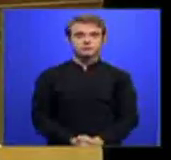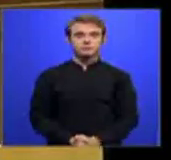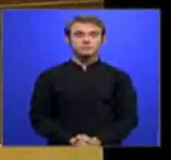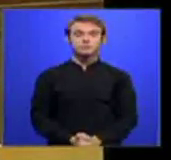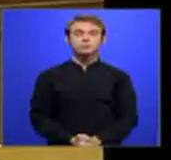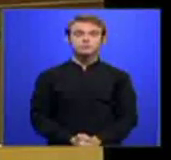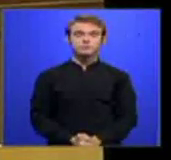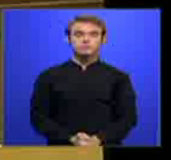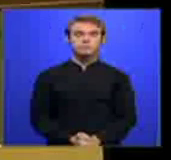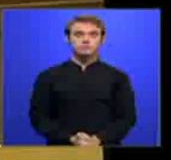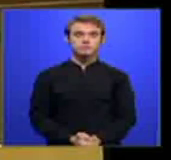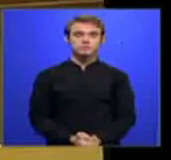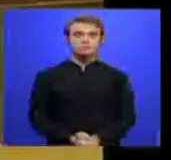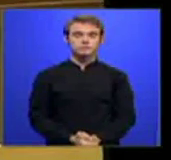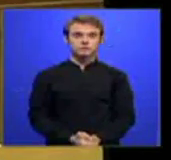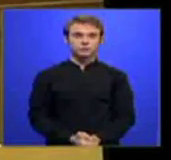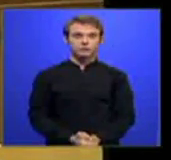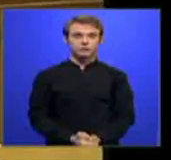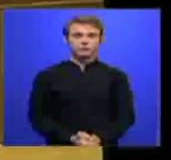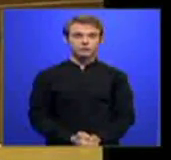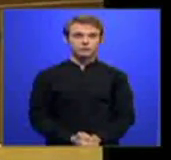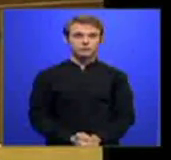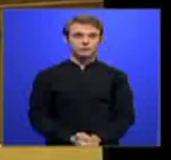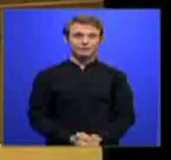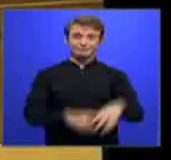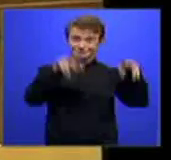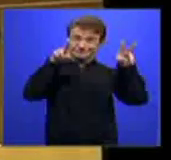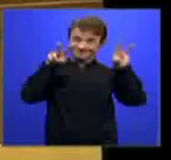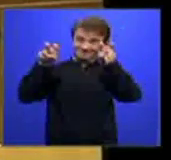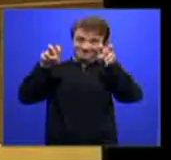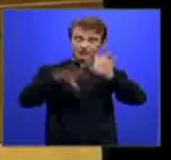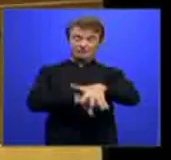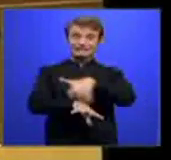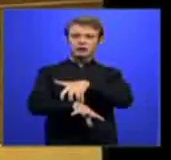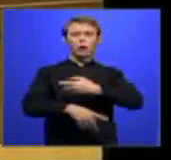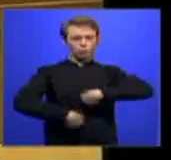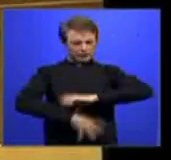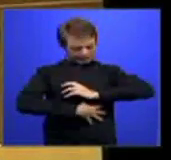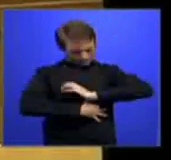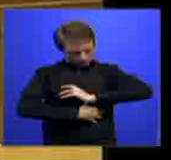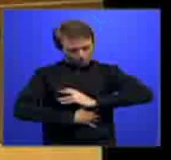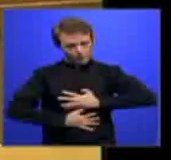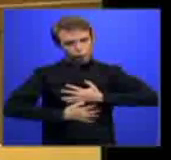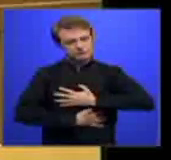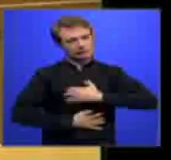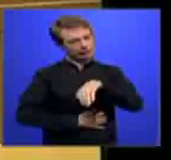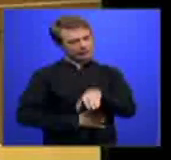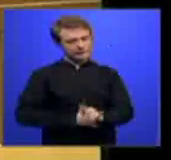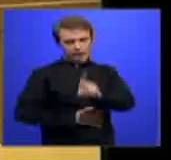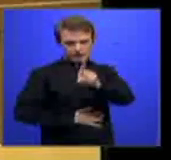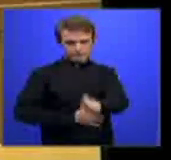The land question is a highly emotive matter. We need to resolve